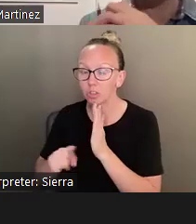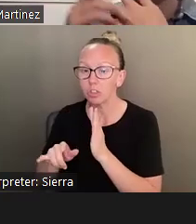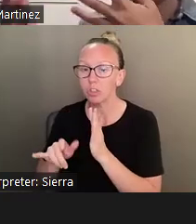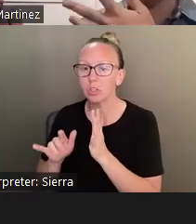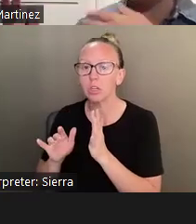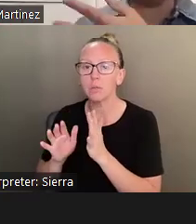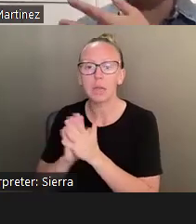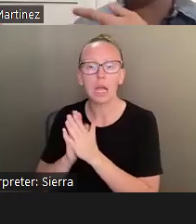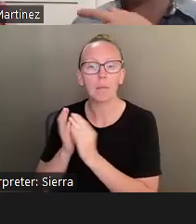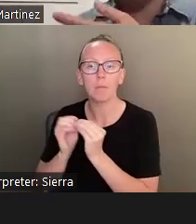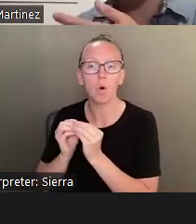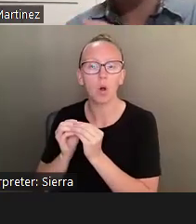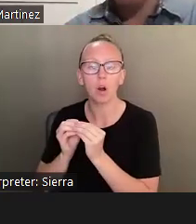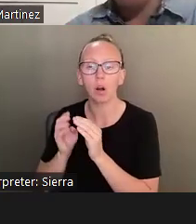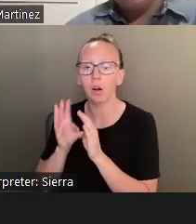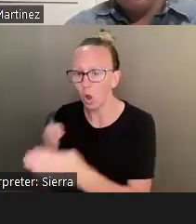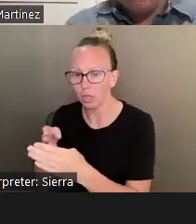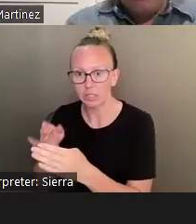in this inevitable, unavoidable way.